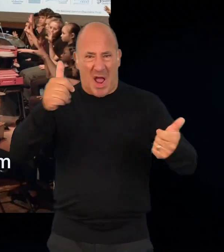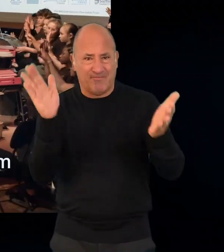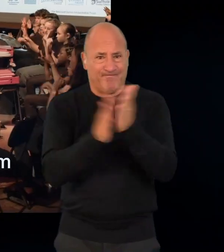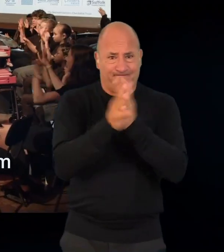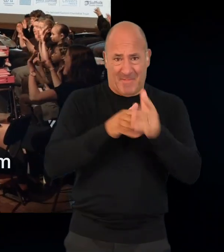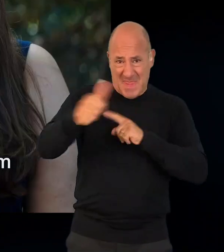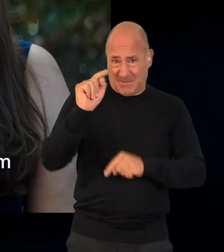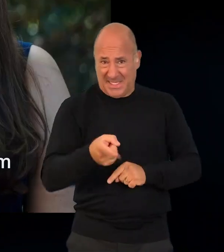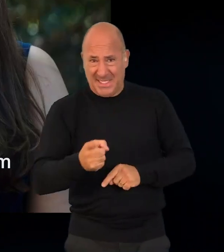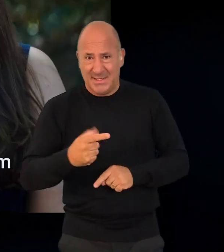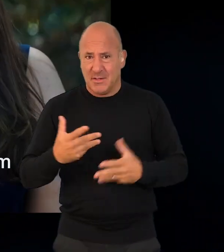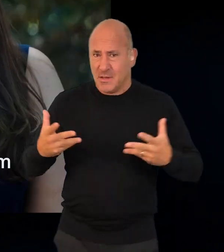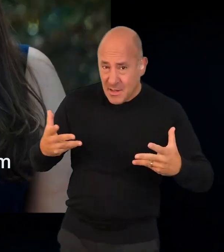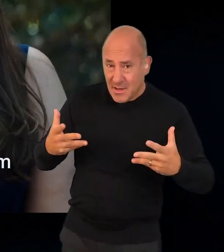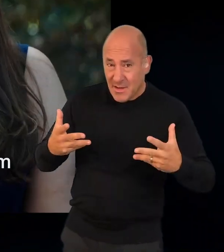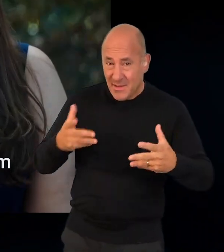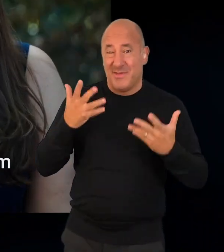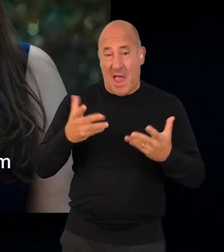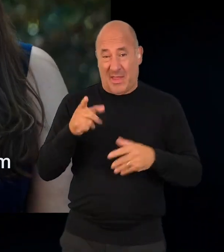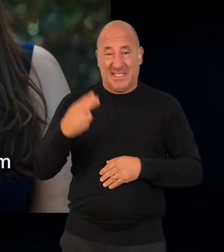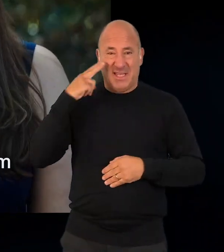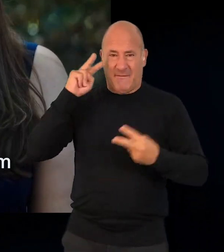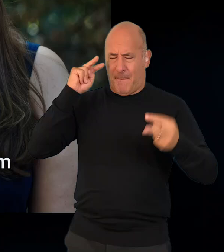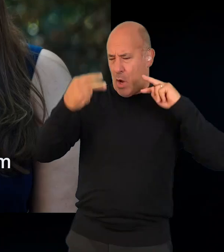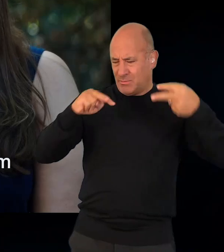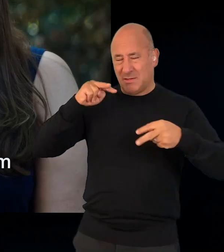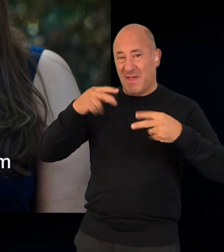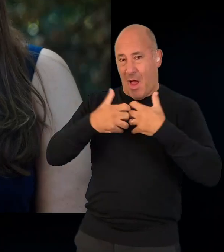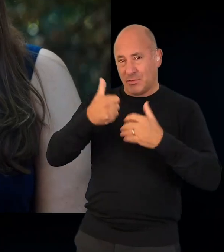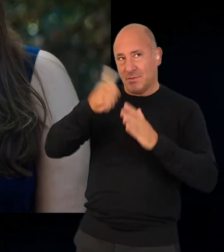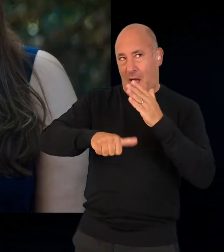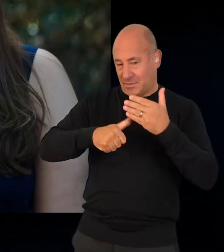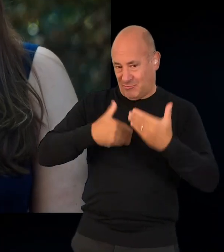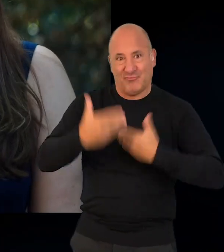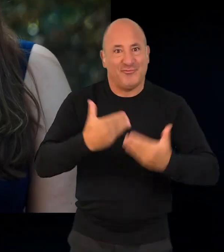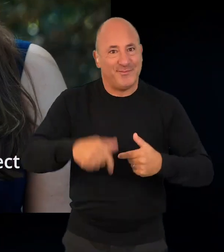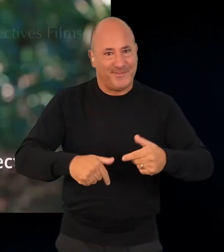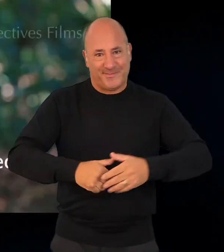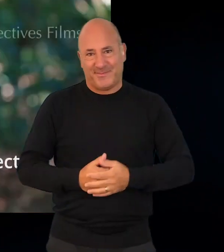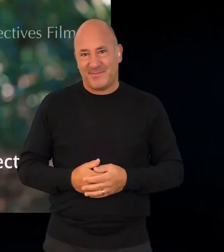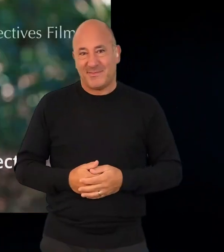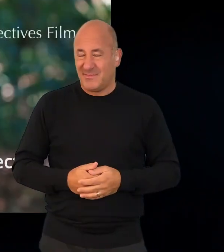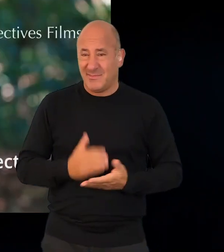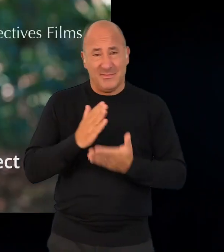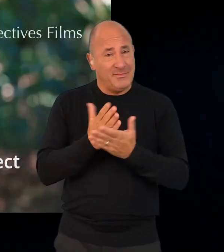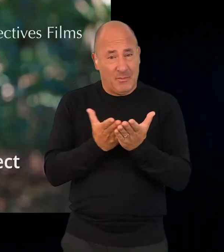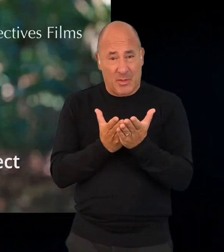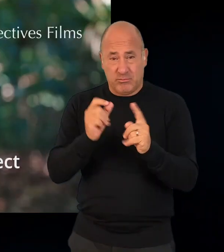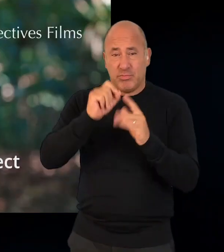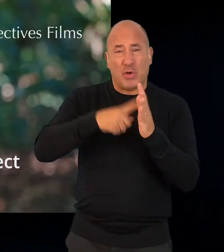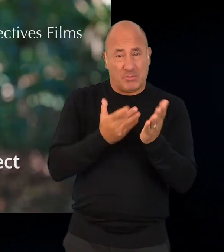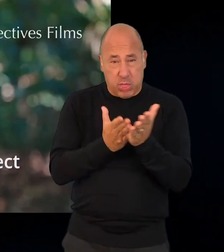right, what are we doing next? And it's from that this current iteration of Deaf Perspectives was born. They have been involved in every